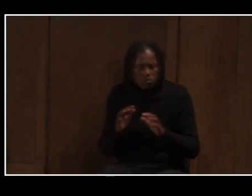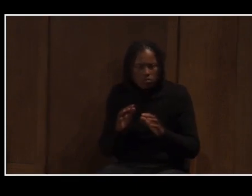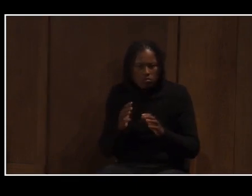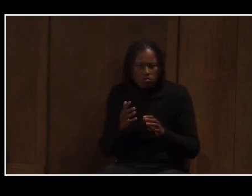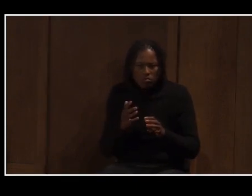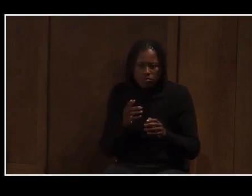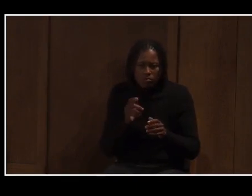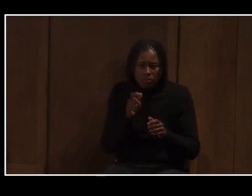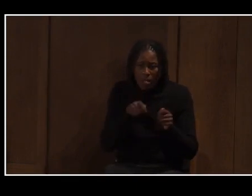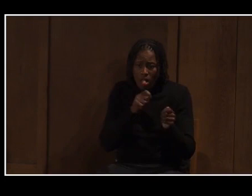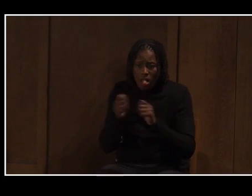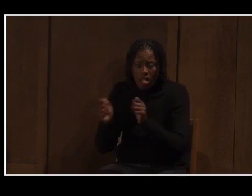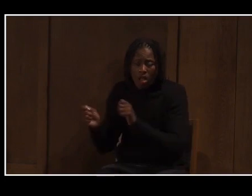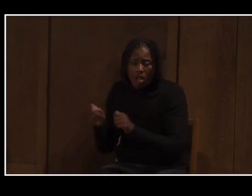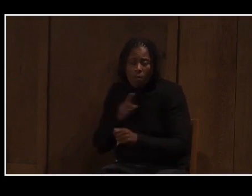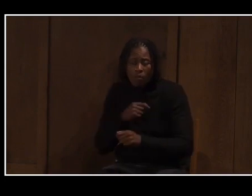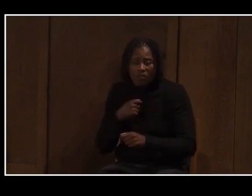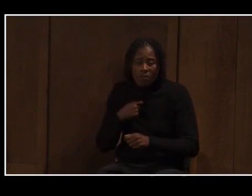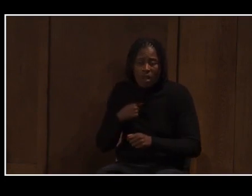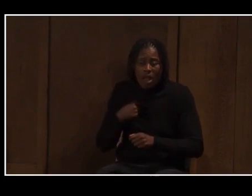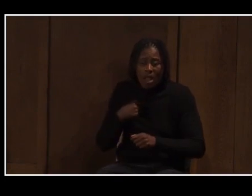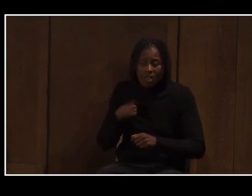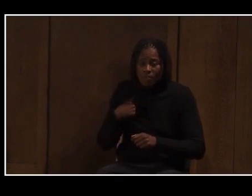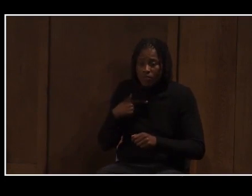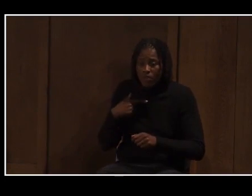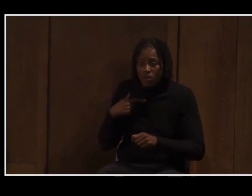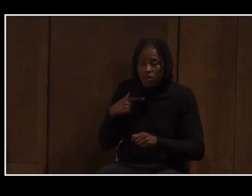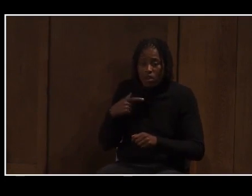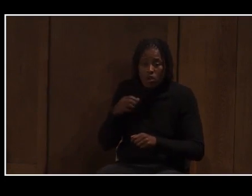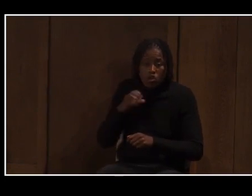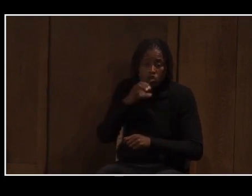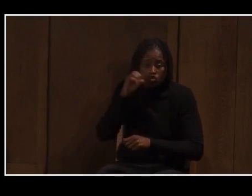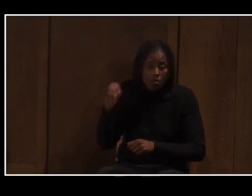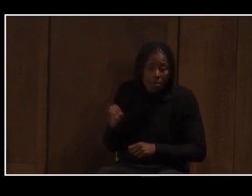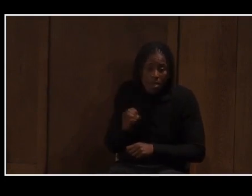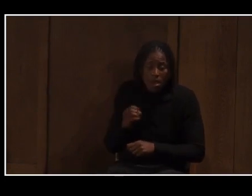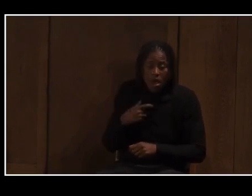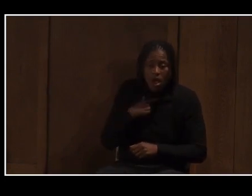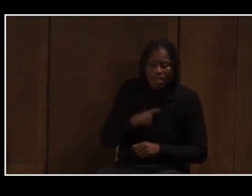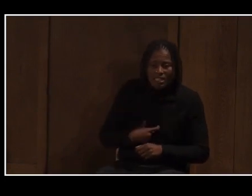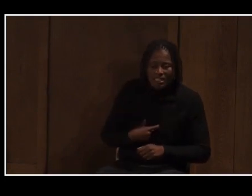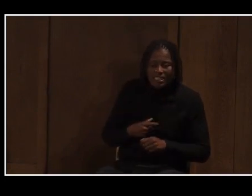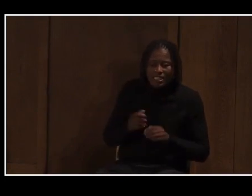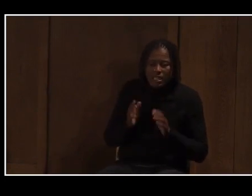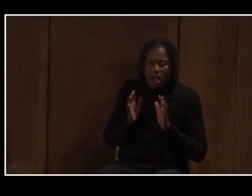because of my Caribbean identity, I'm having to do that. So I'm having to go,